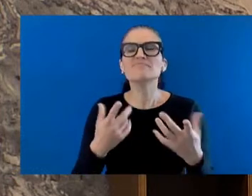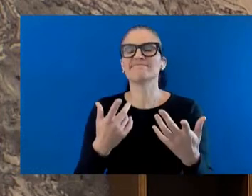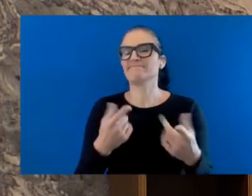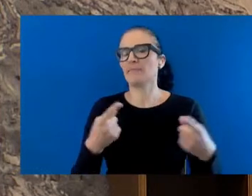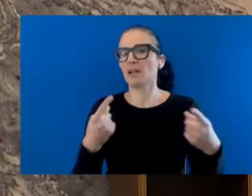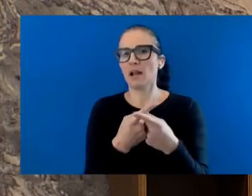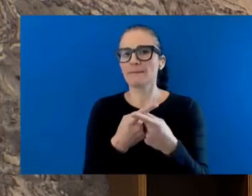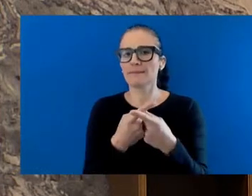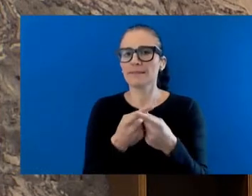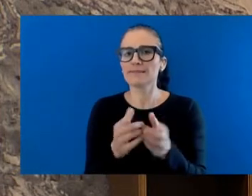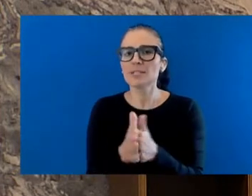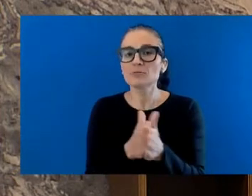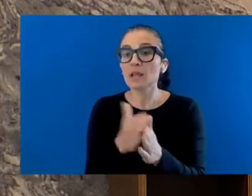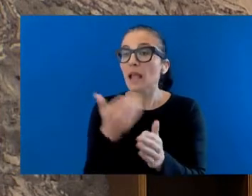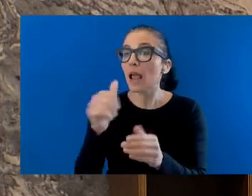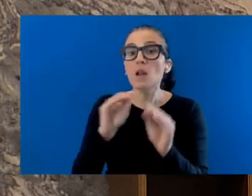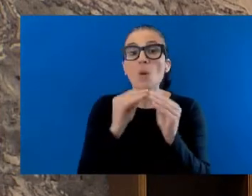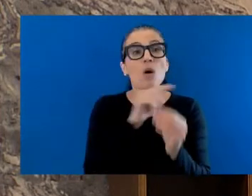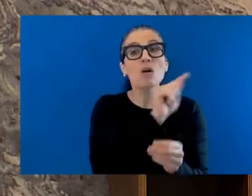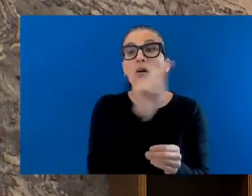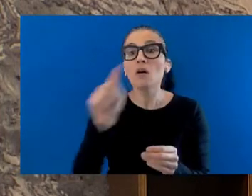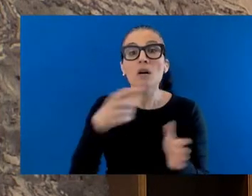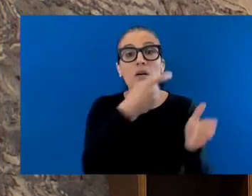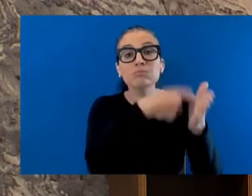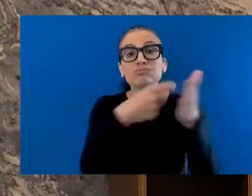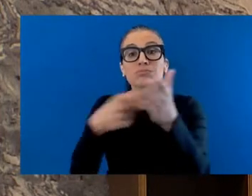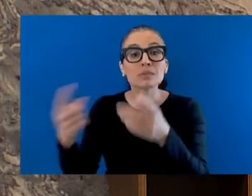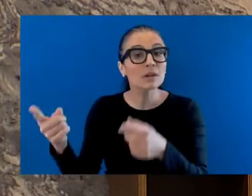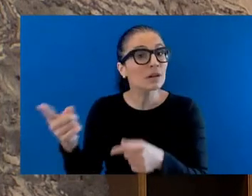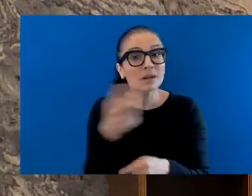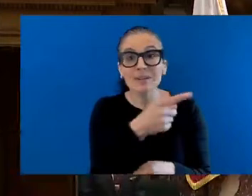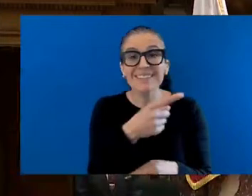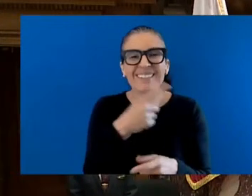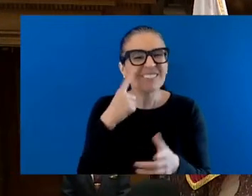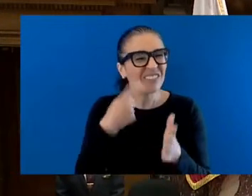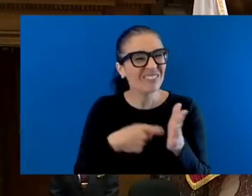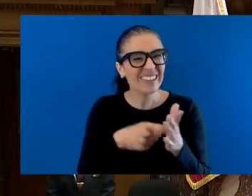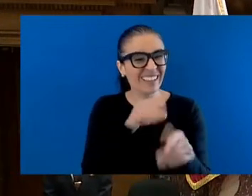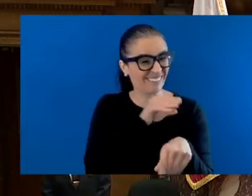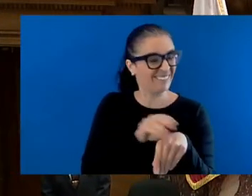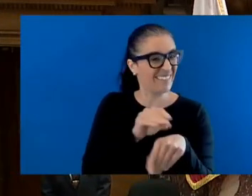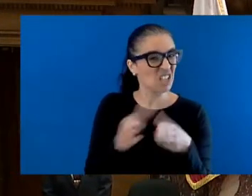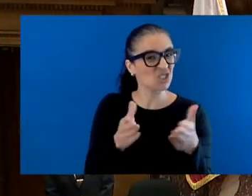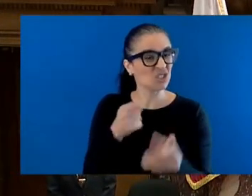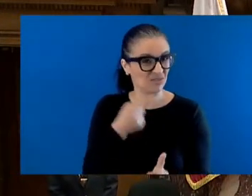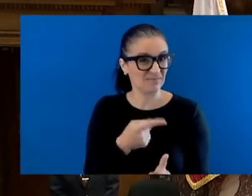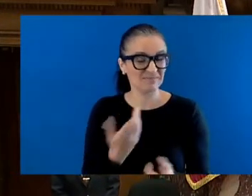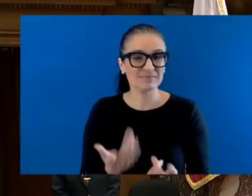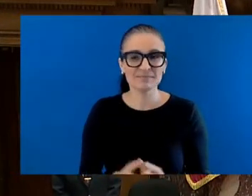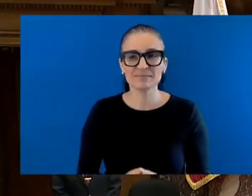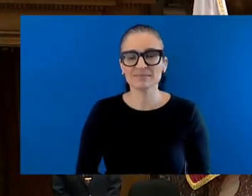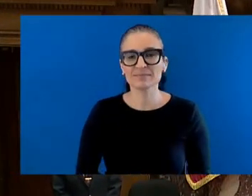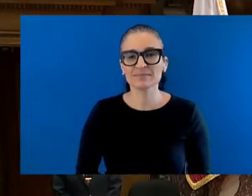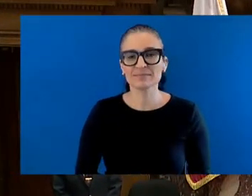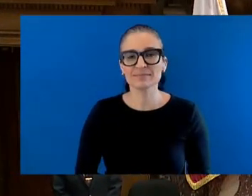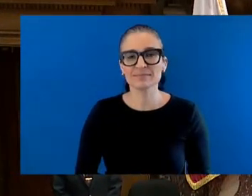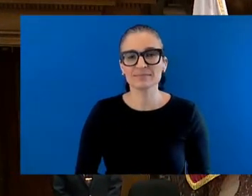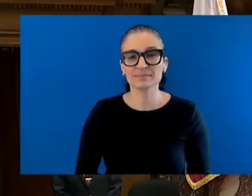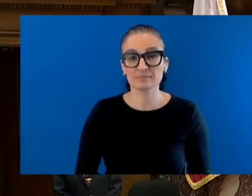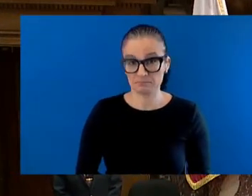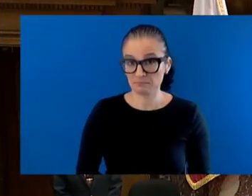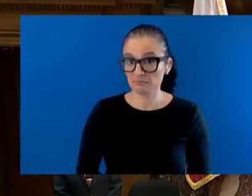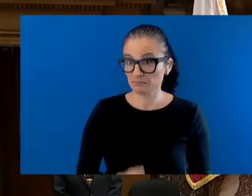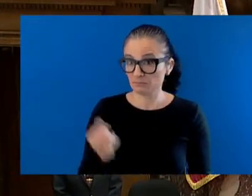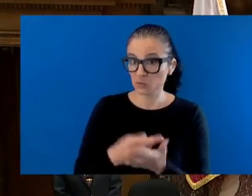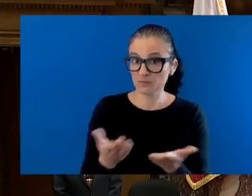successful applicants who use their advisory services. Is leave granted? Aye. Thank you.